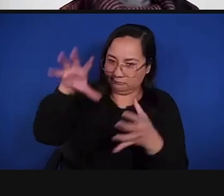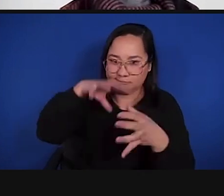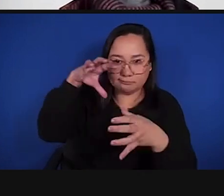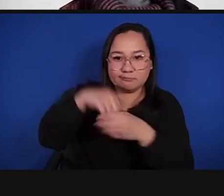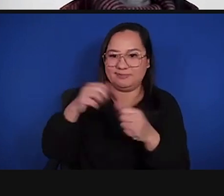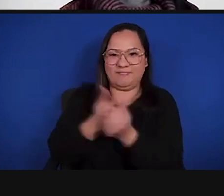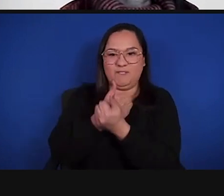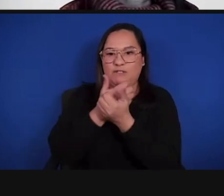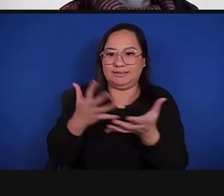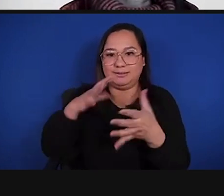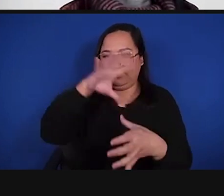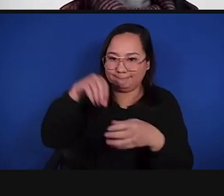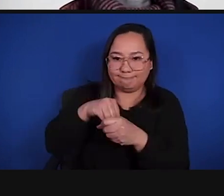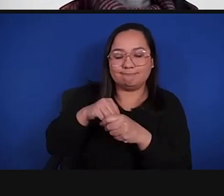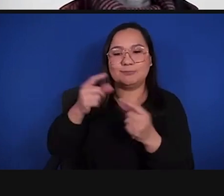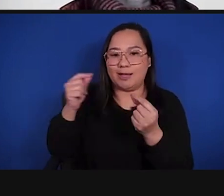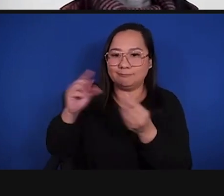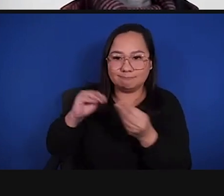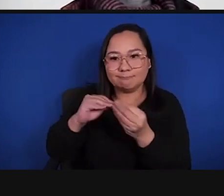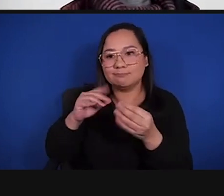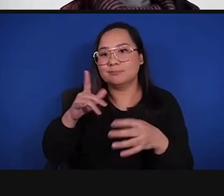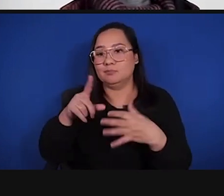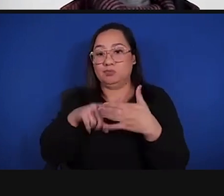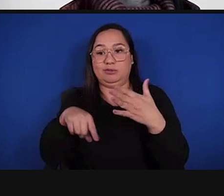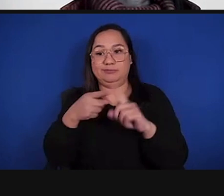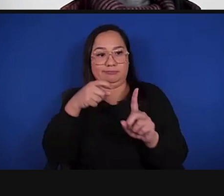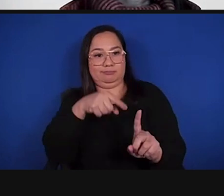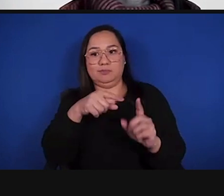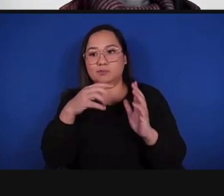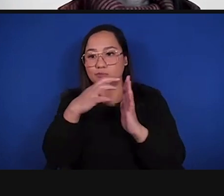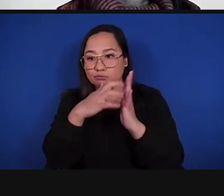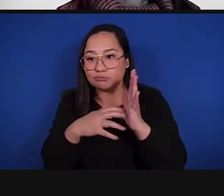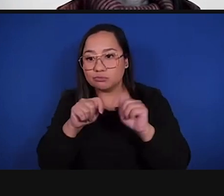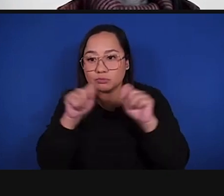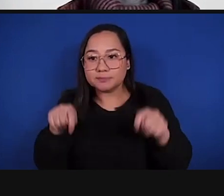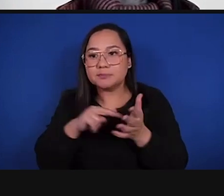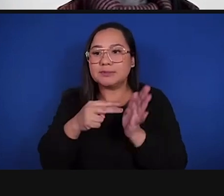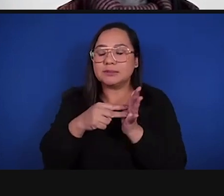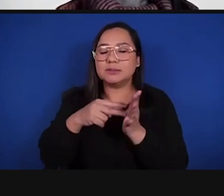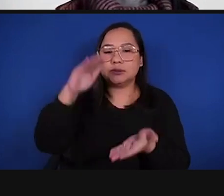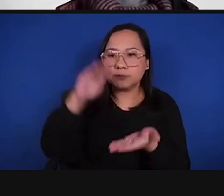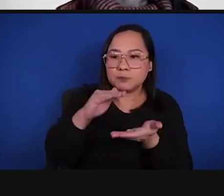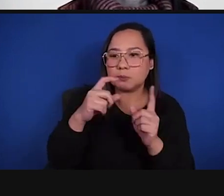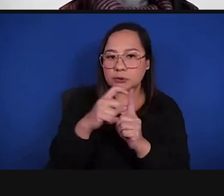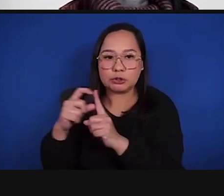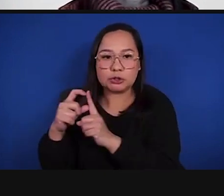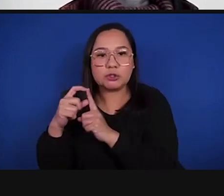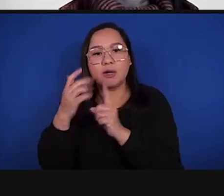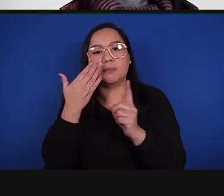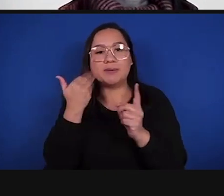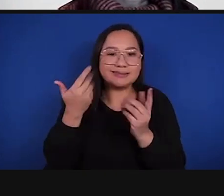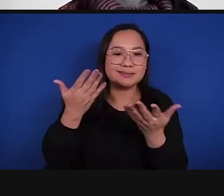that has many fewer words because of the unnecessary words that are omitted. It still can